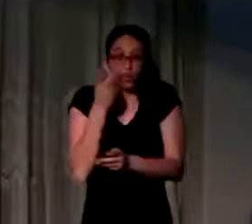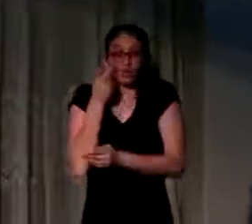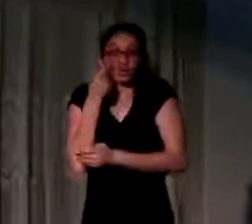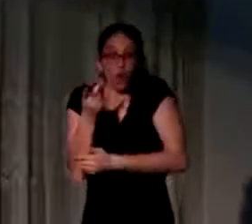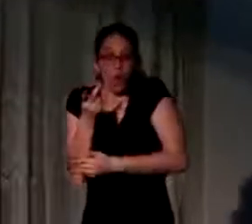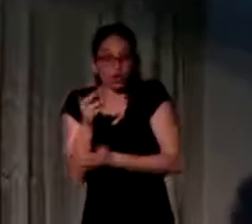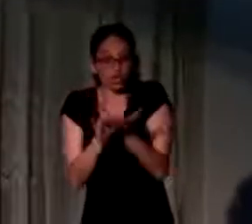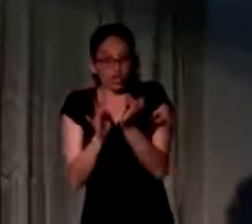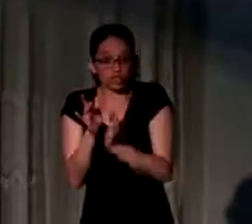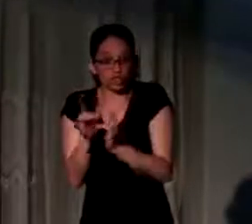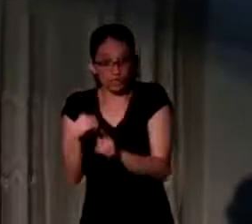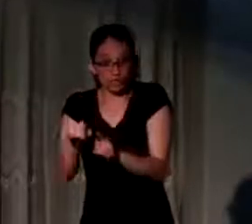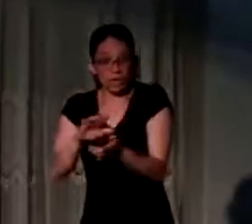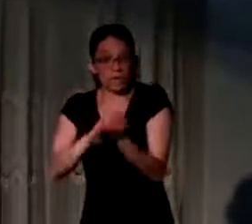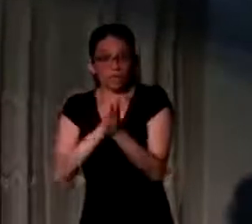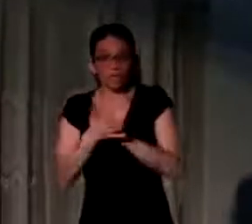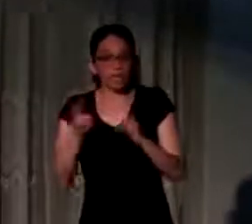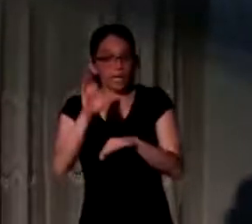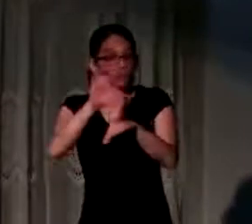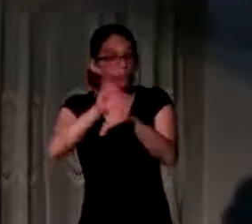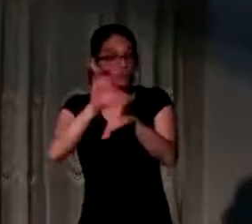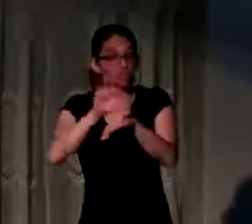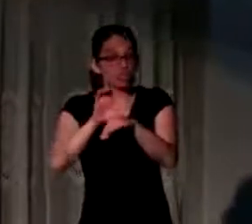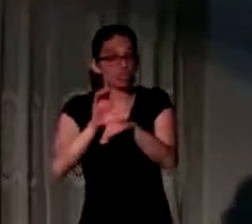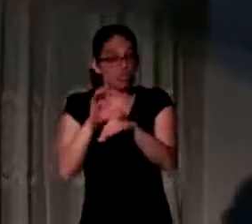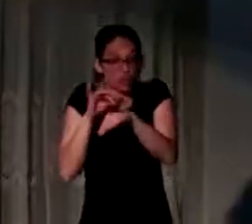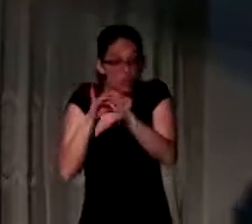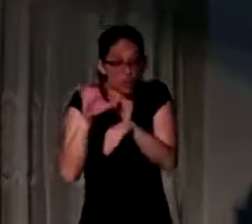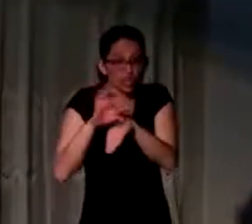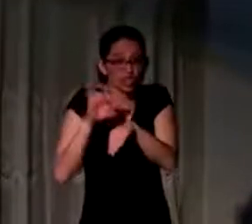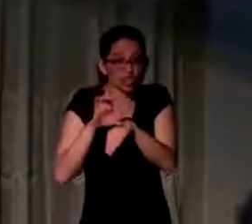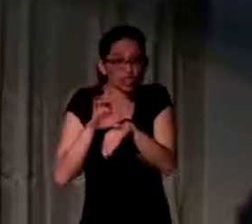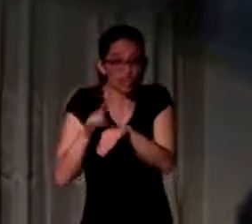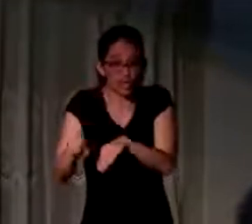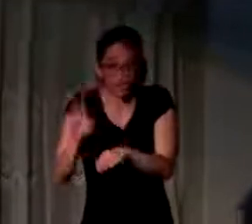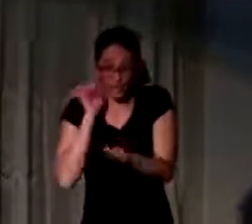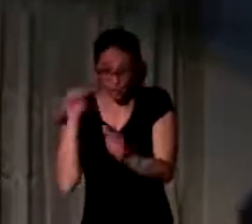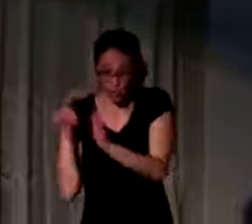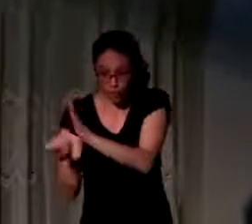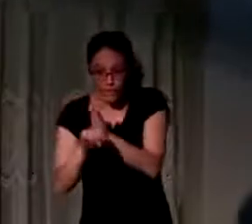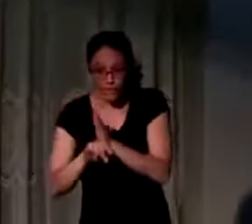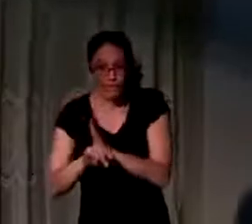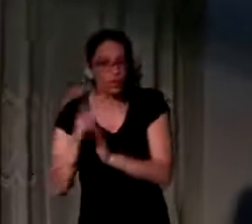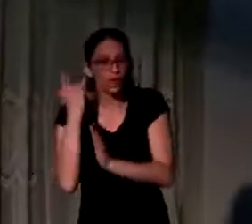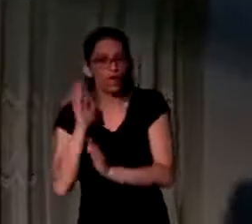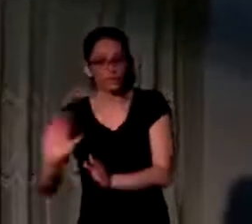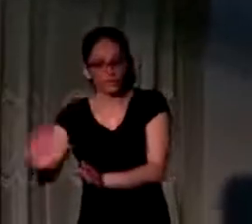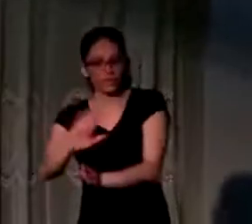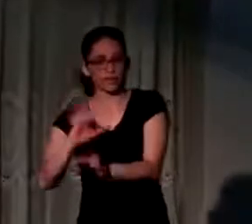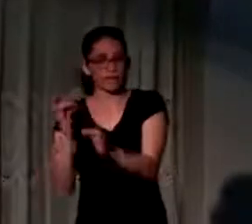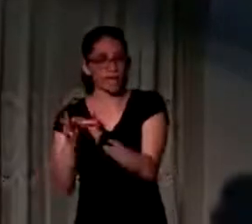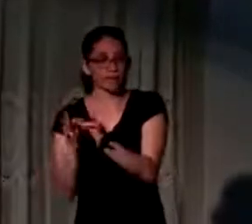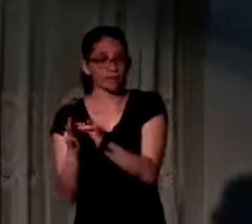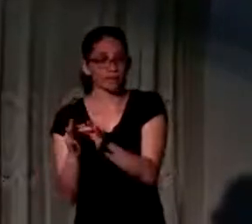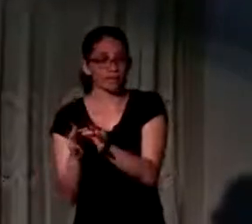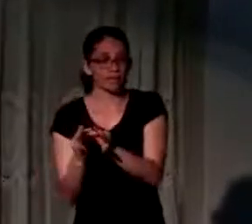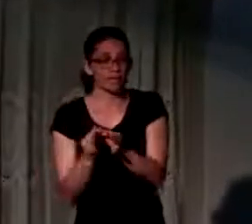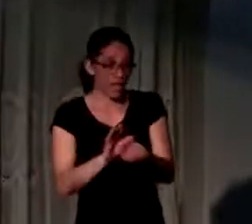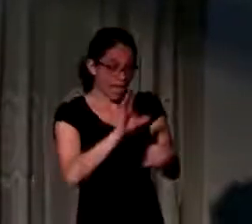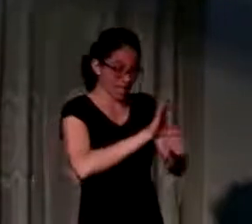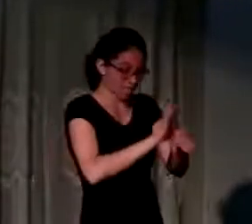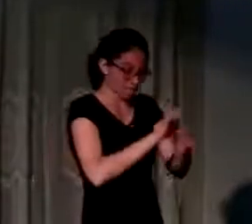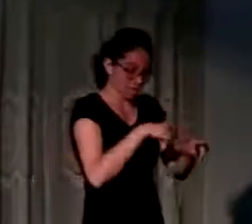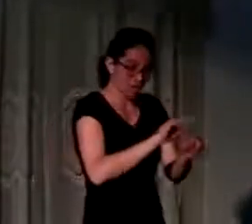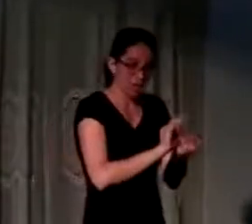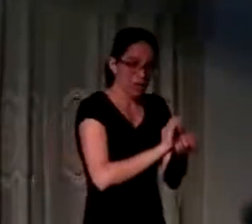church martyrs who would die for their faith. The persecutors of the very church itself were transformed and became